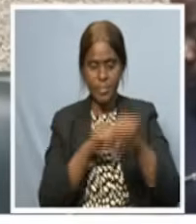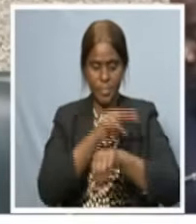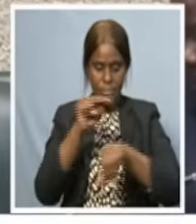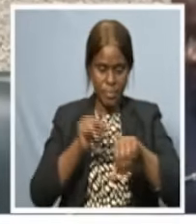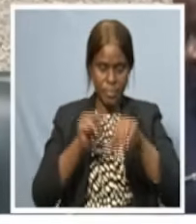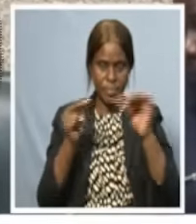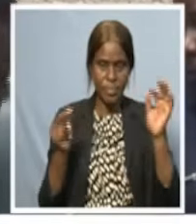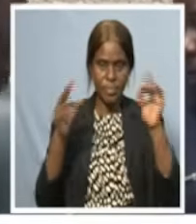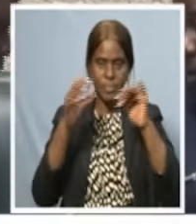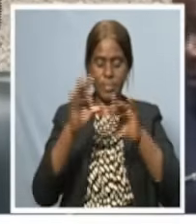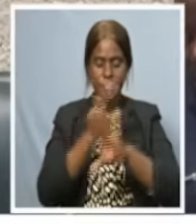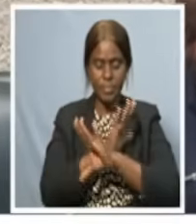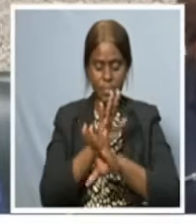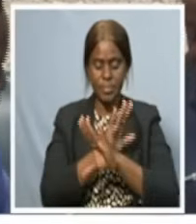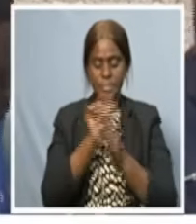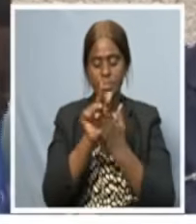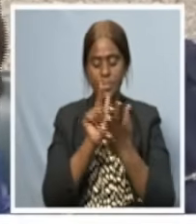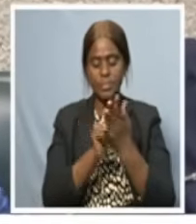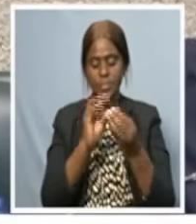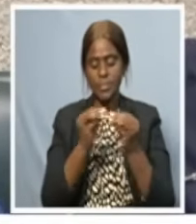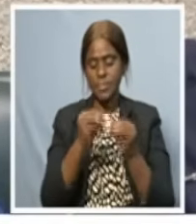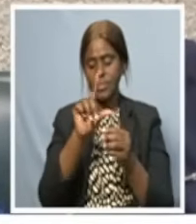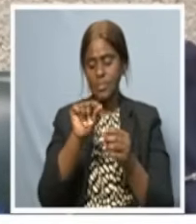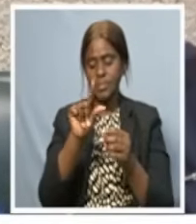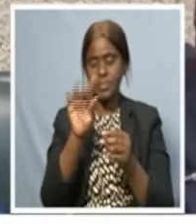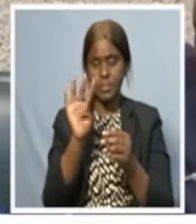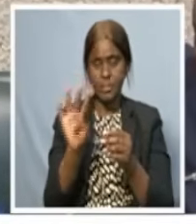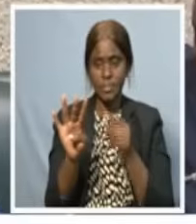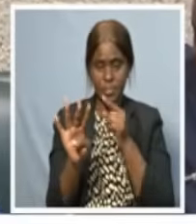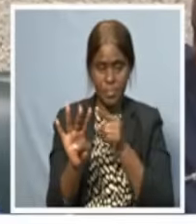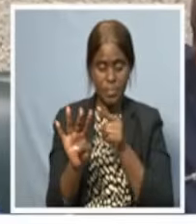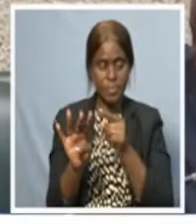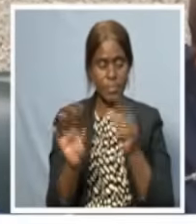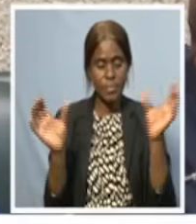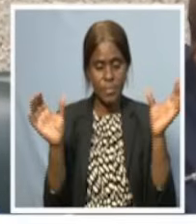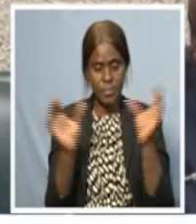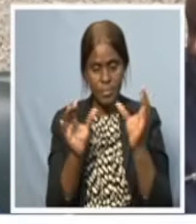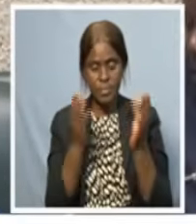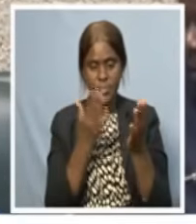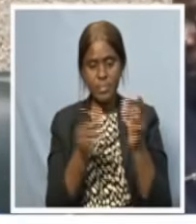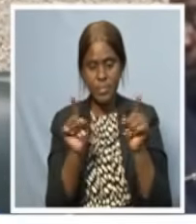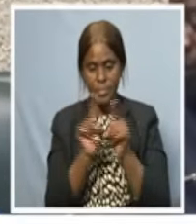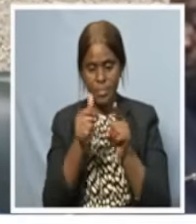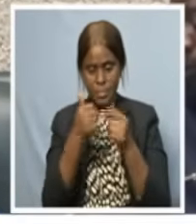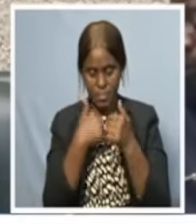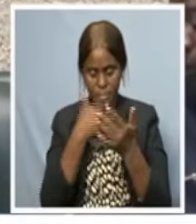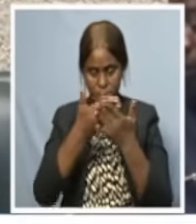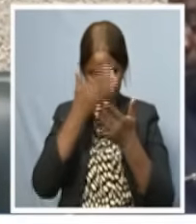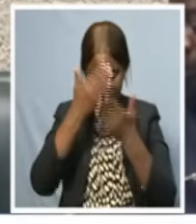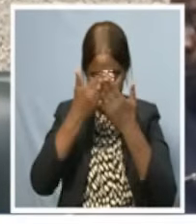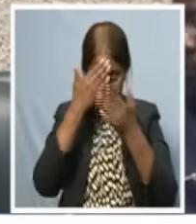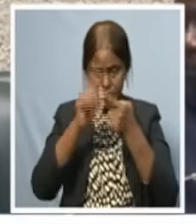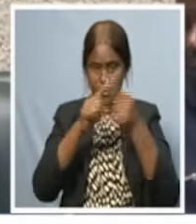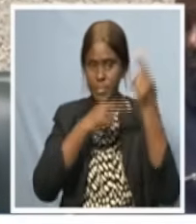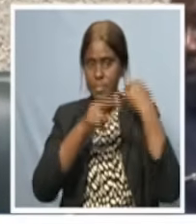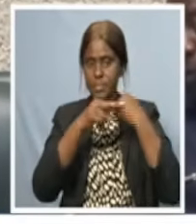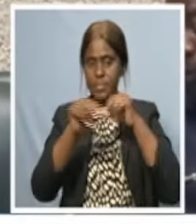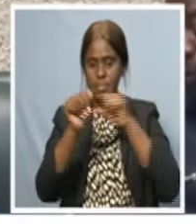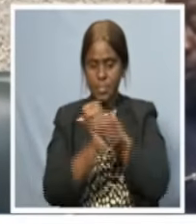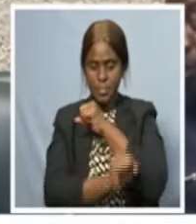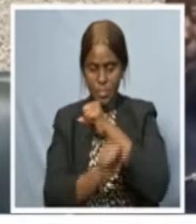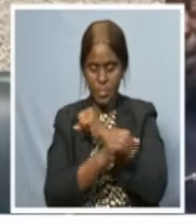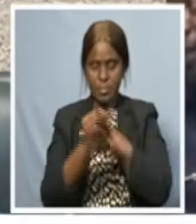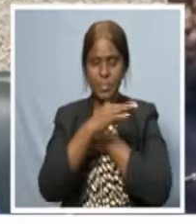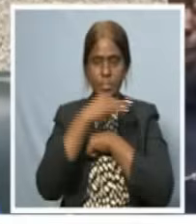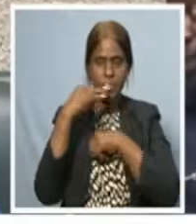National Assembly of Zambia, Standing Orders 2024, the committee undertook a study to review the state of